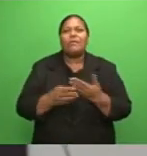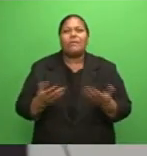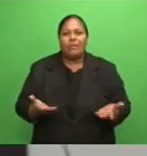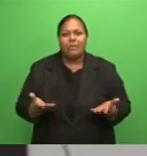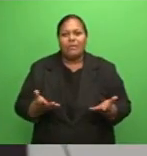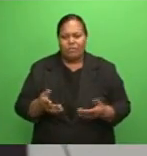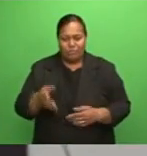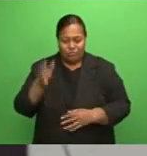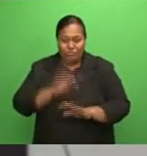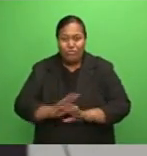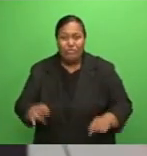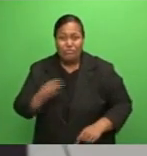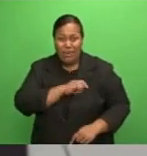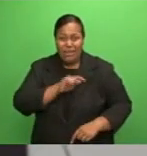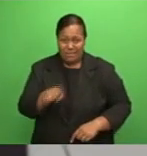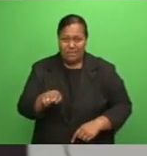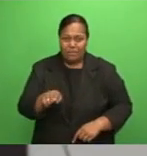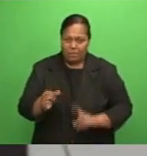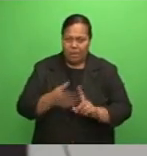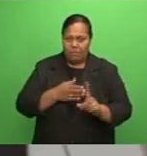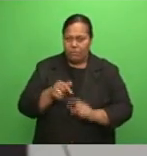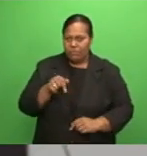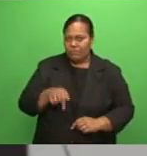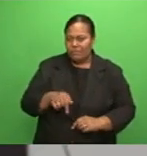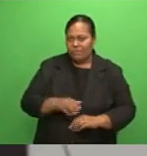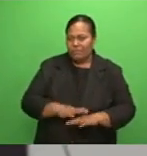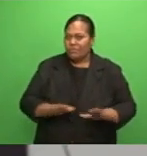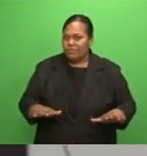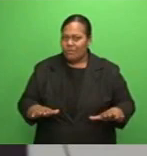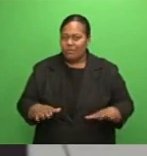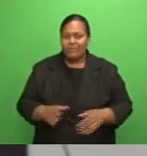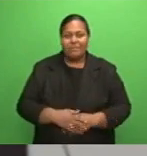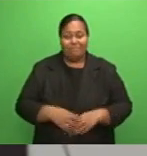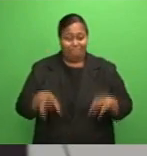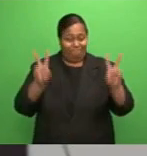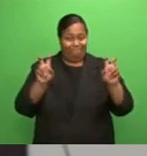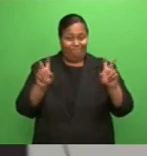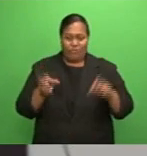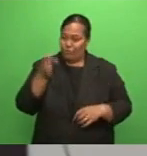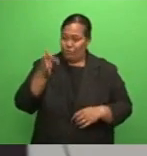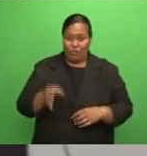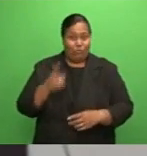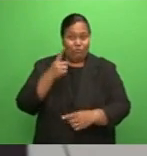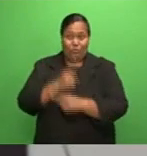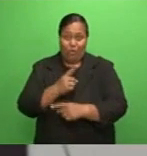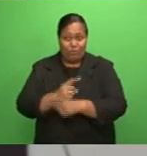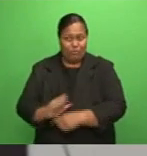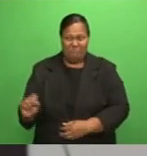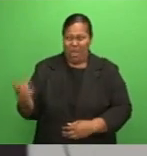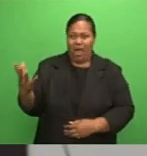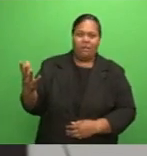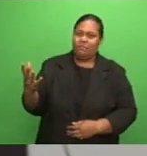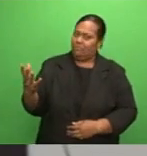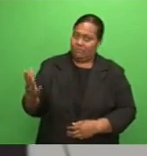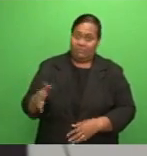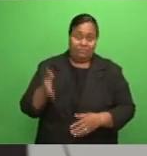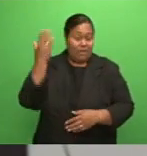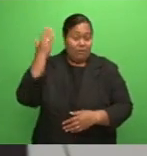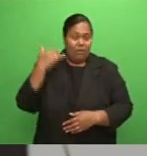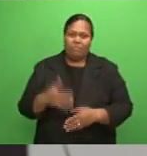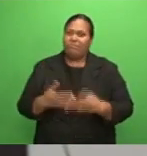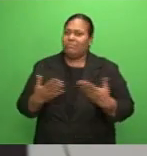strangers," that used to be the slogan, it's not anymore. When we're looking at the